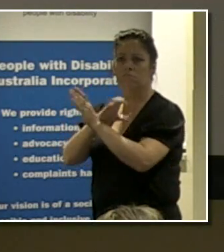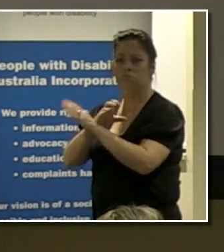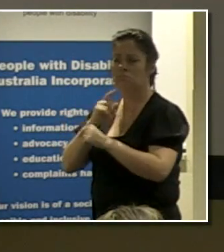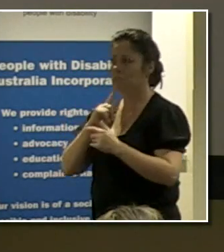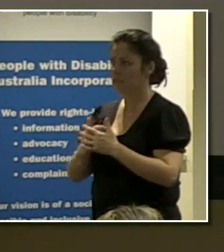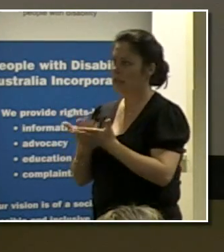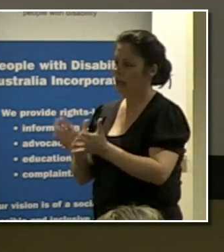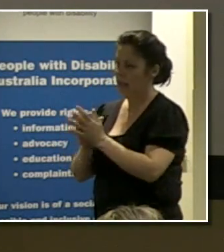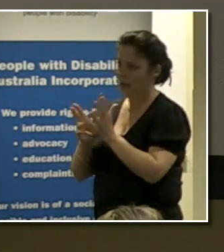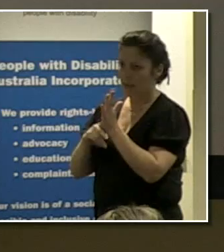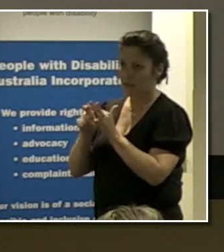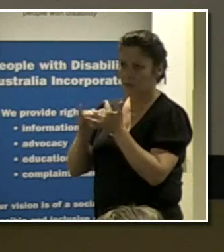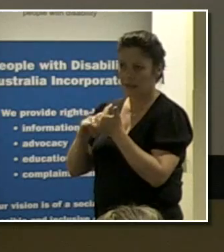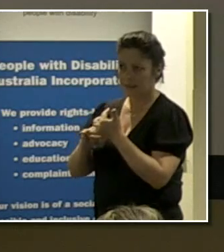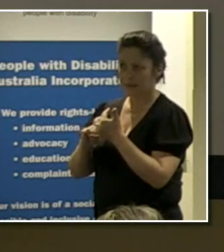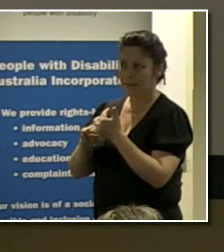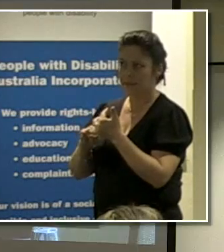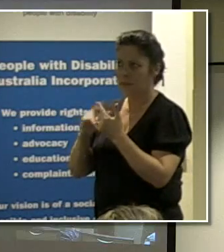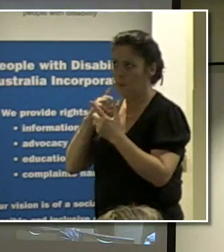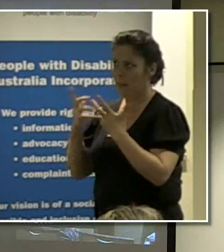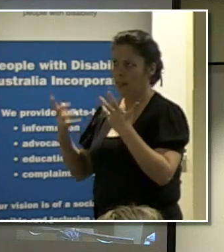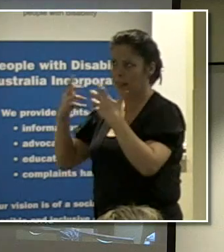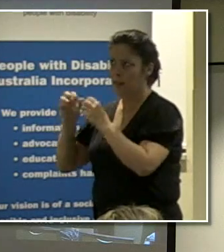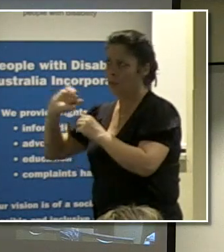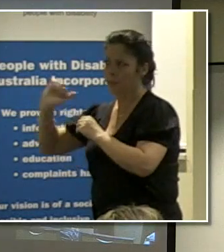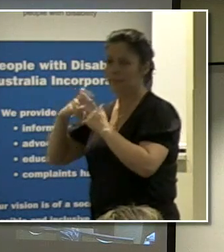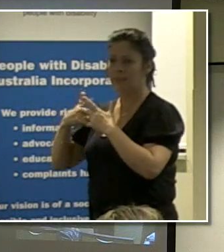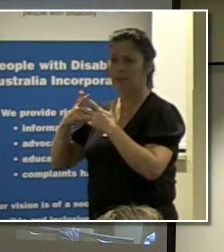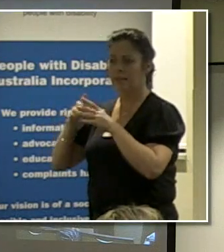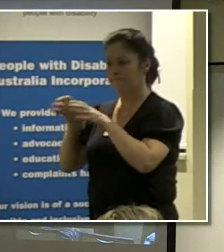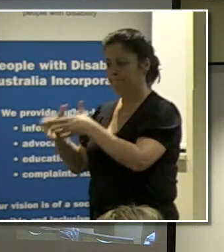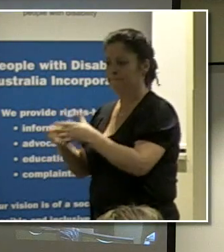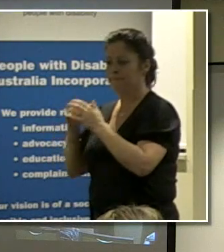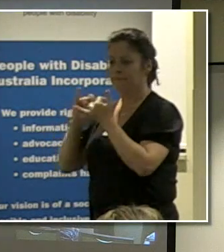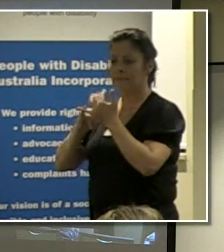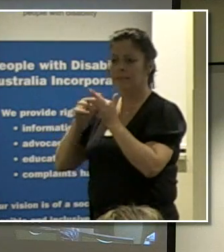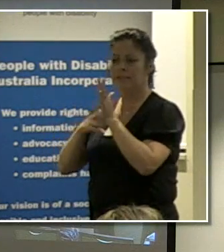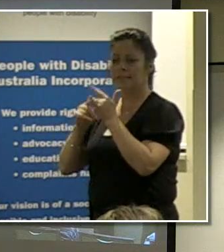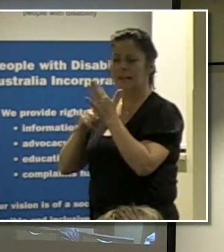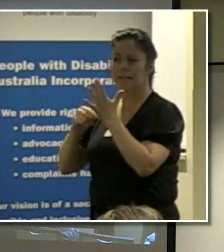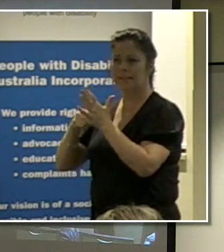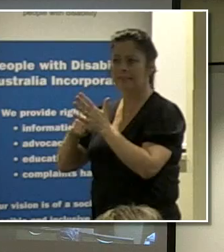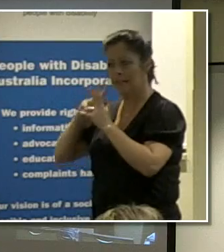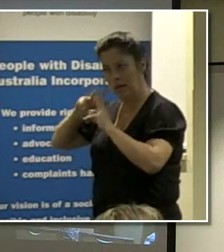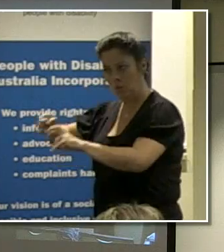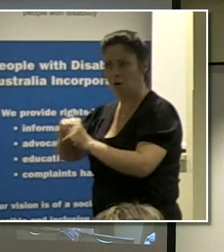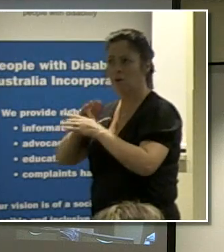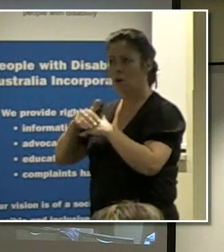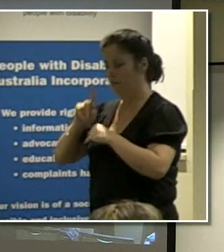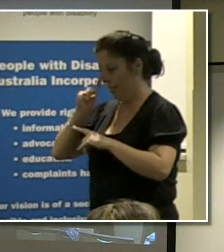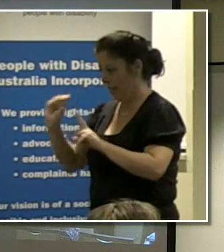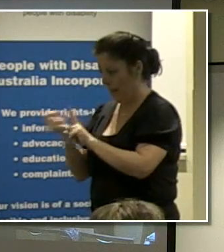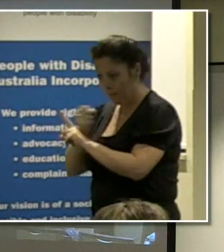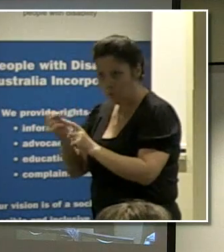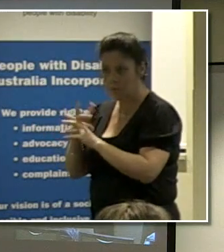consider the recommendations of the Senate inquiry into abuse and neglect. of people with disabilities, and also on the tail